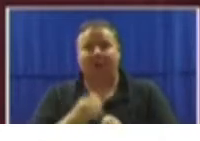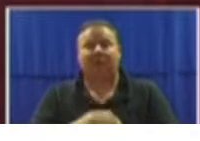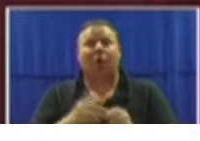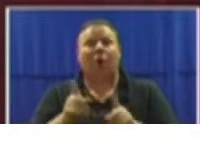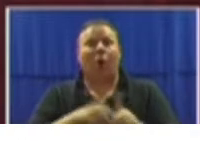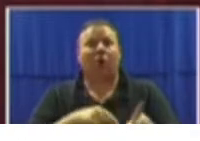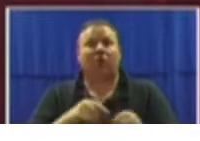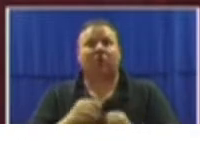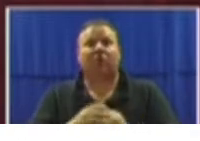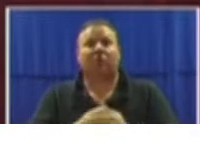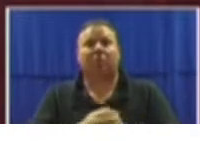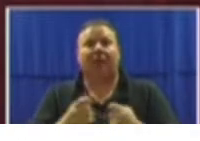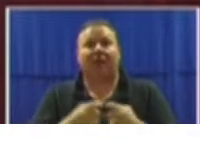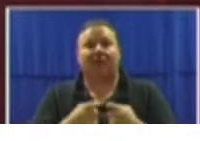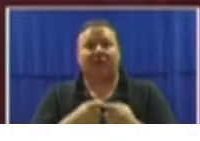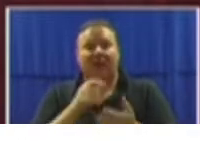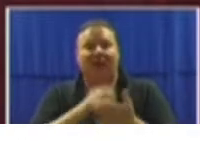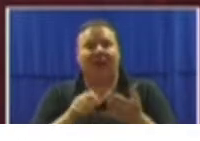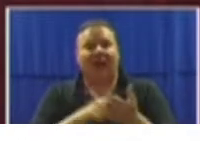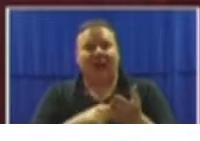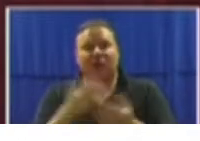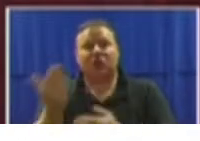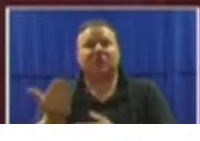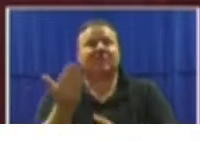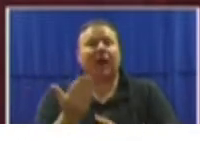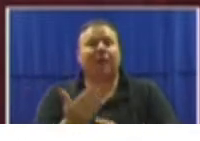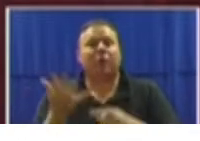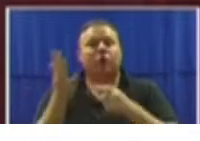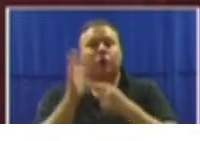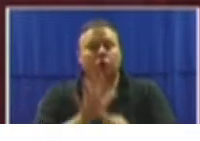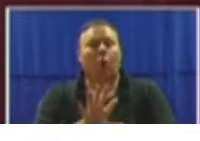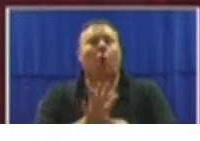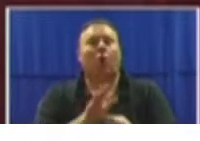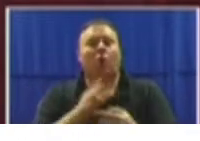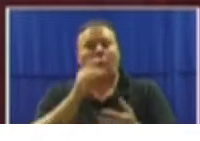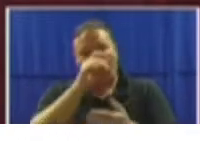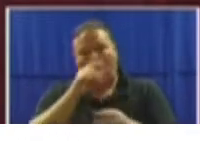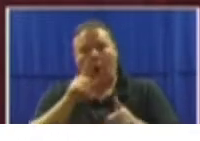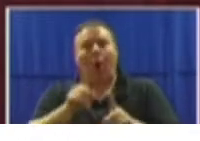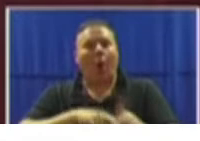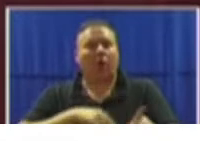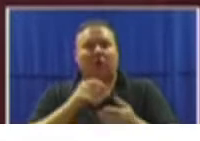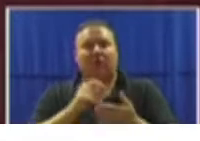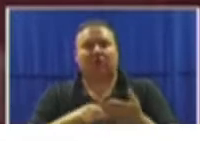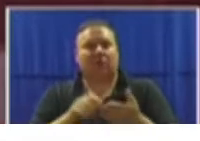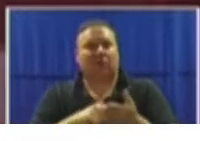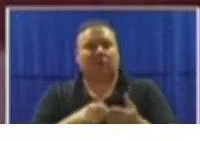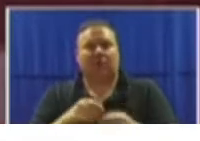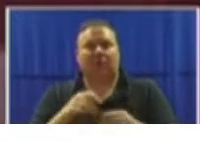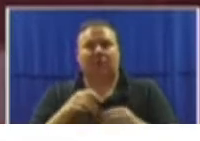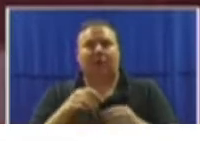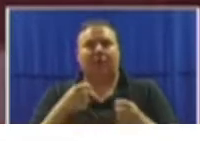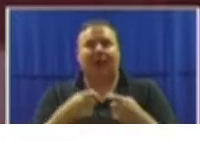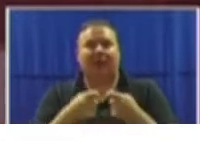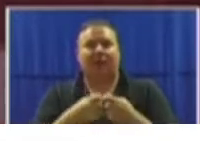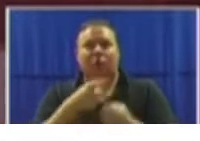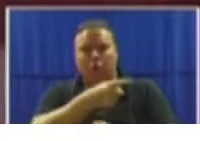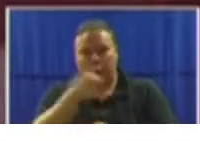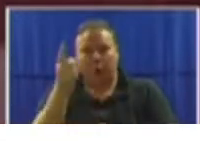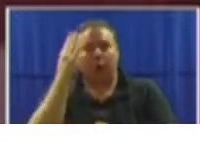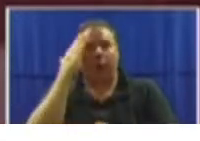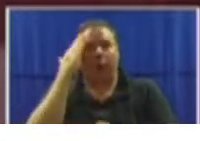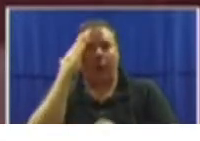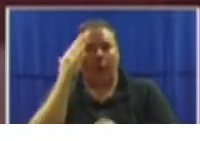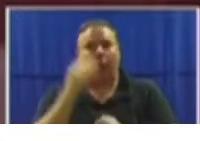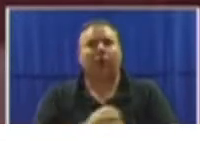battle. And the elections that come will prove that you've lost that battle. You know, you are very much aware of